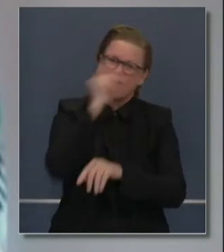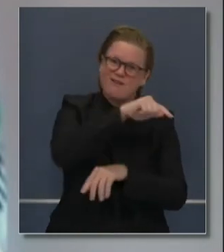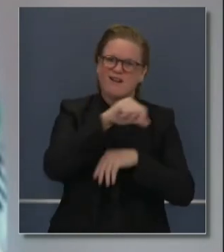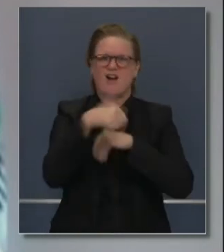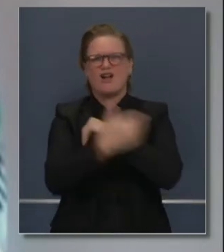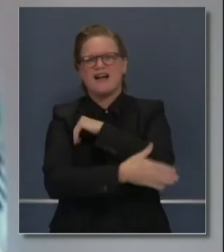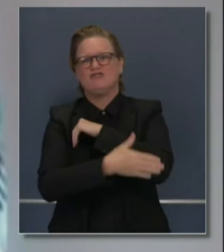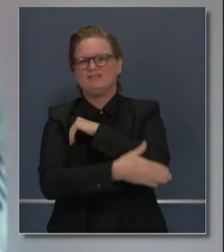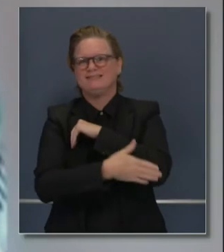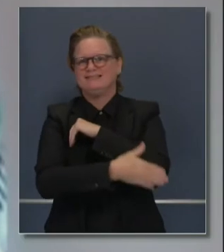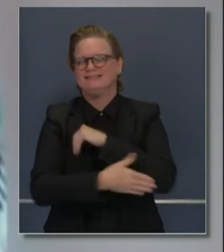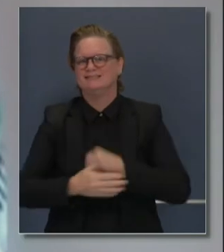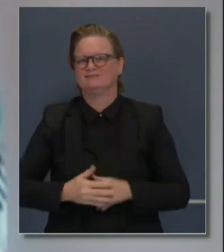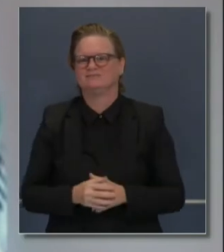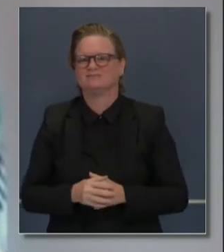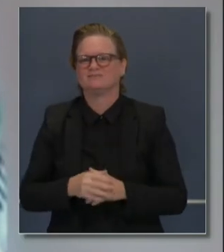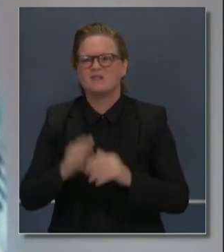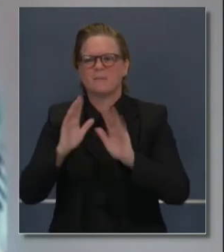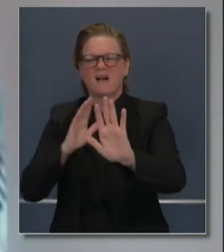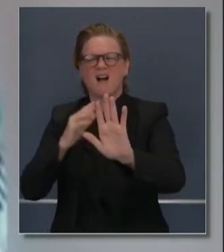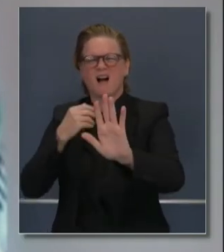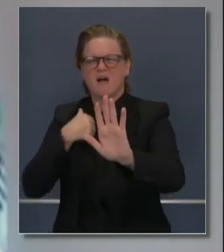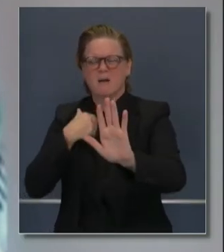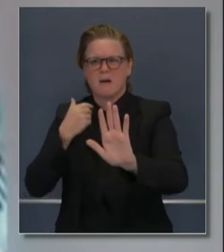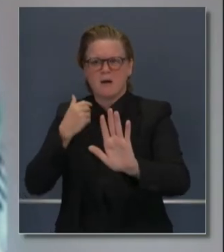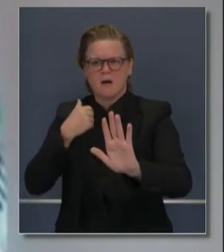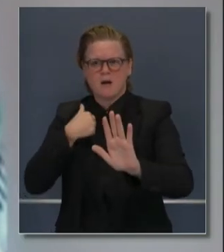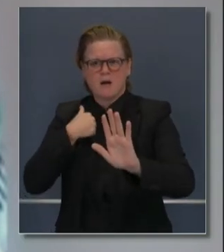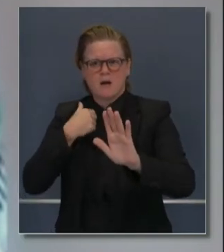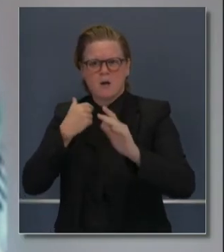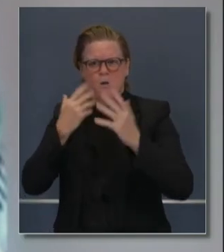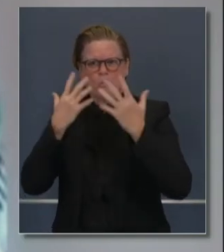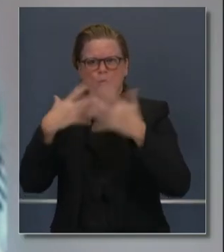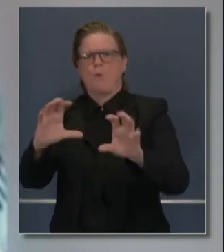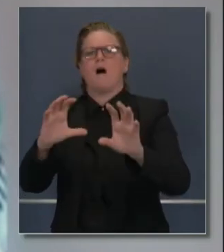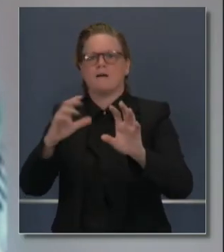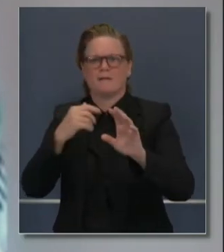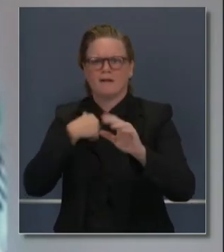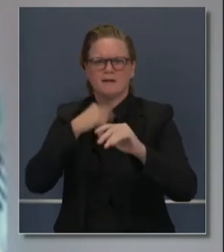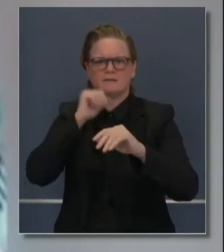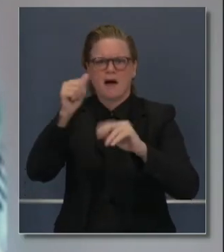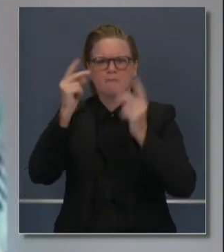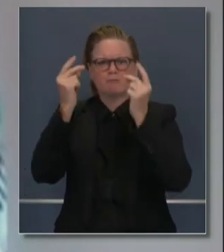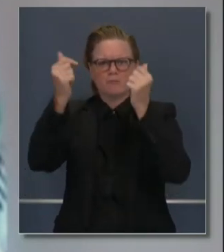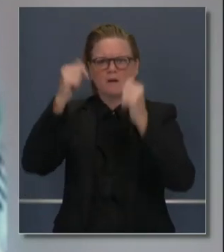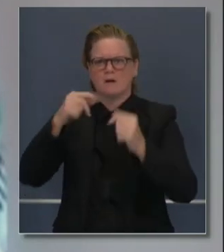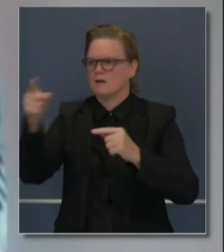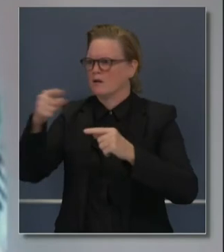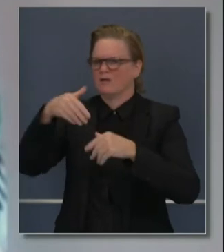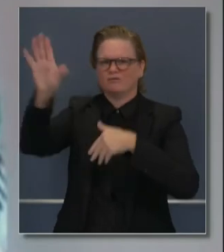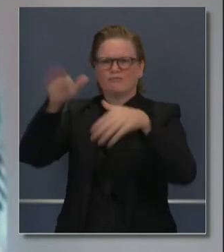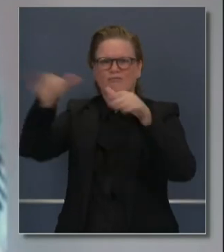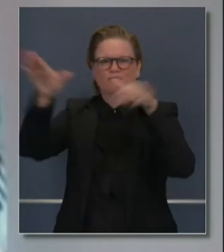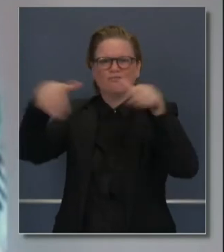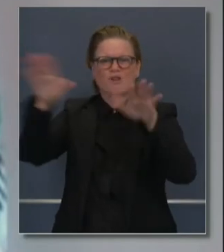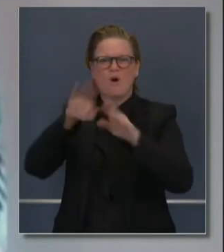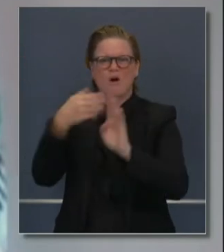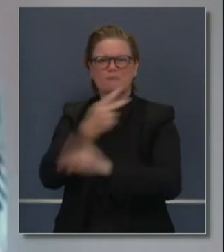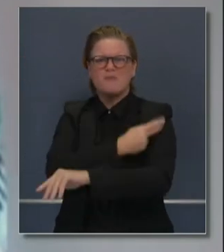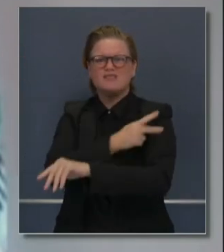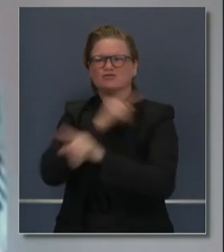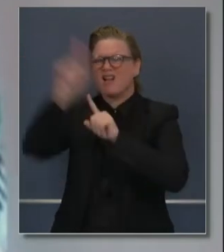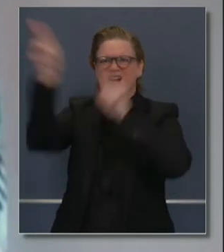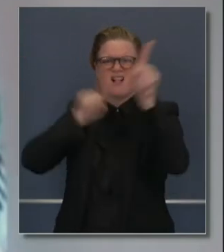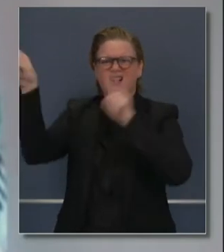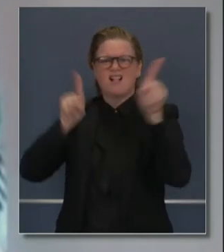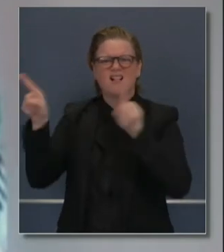patients, need to be transferred out. They have that internal capacity. We've been working that in other parts of the state as well to increase our